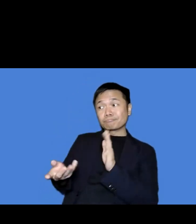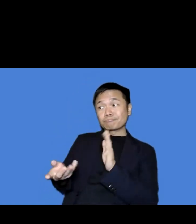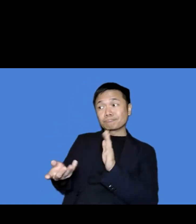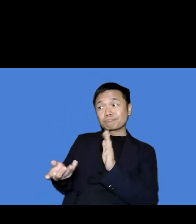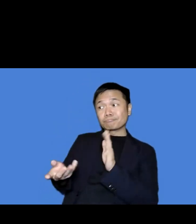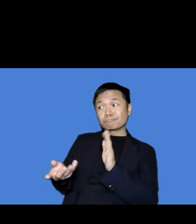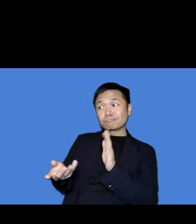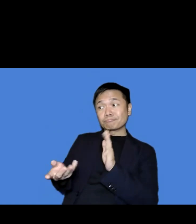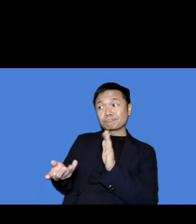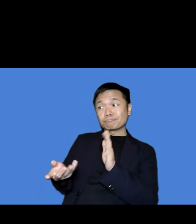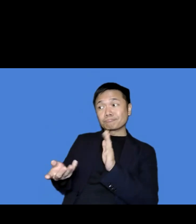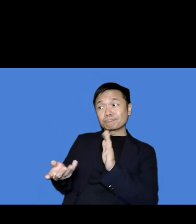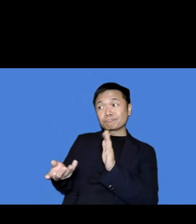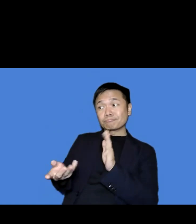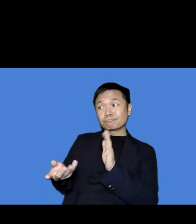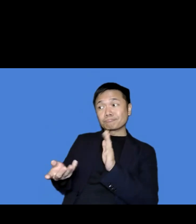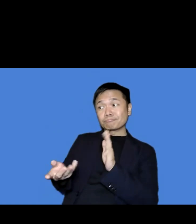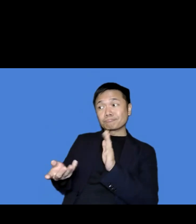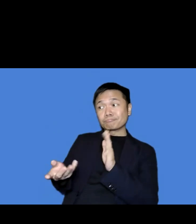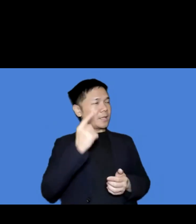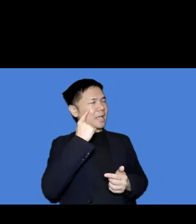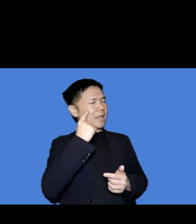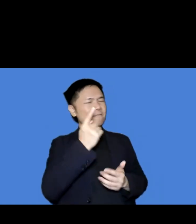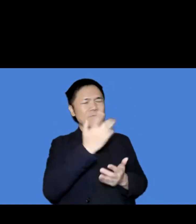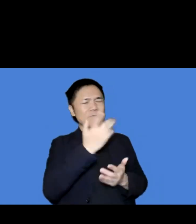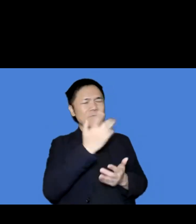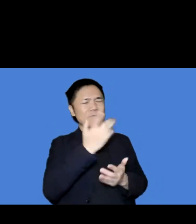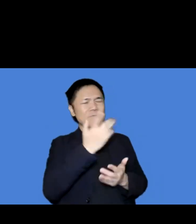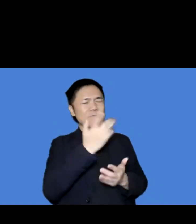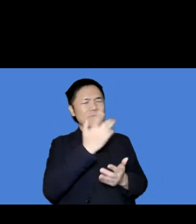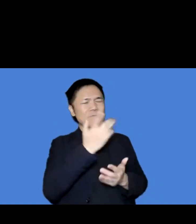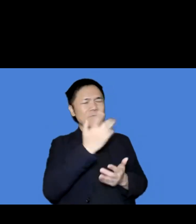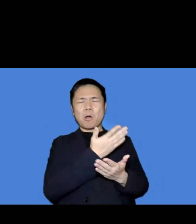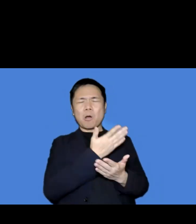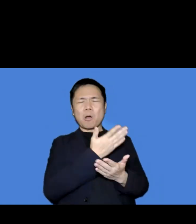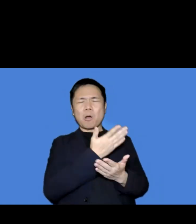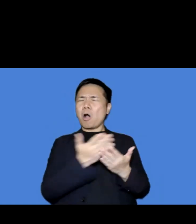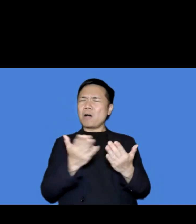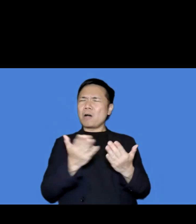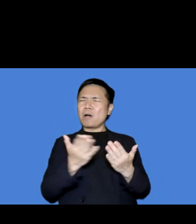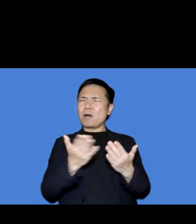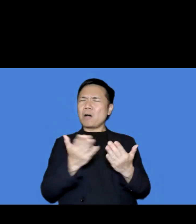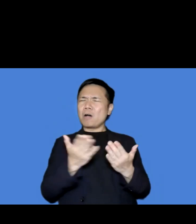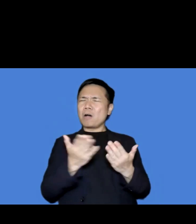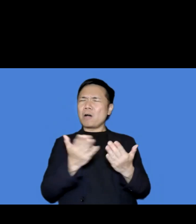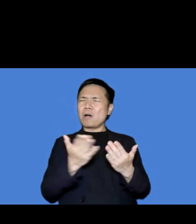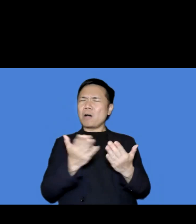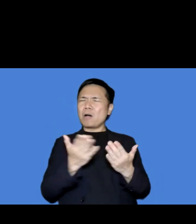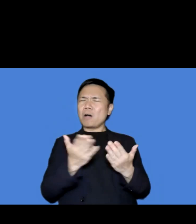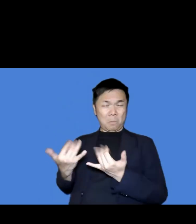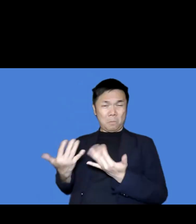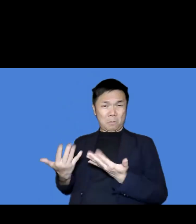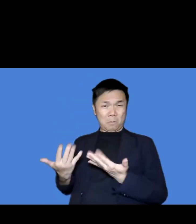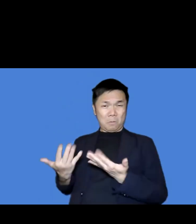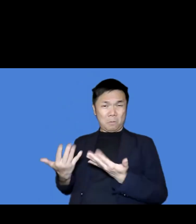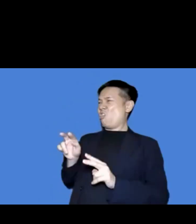this will actually enable the capacity of persons with disabilities, which is a huge stigma right now. And it will